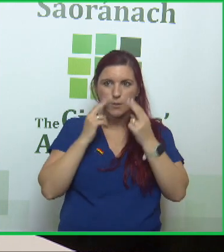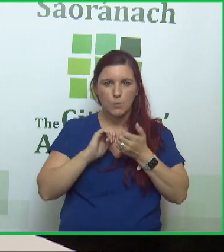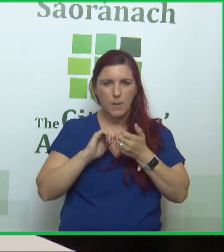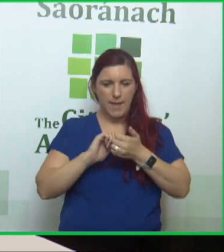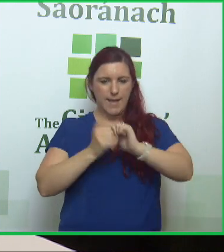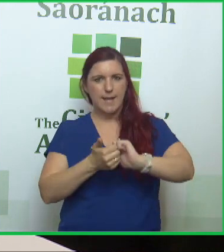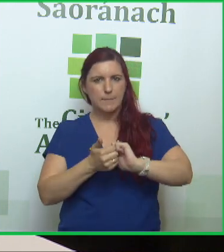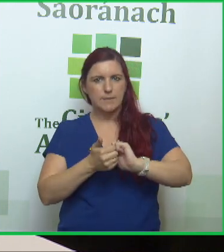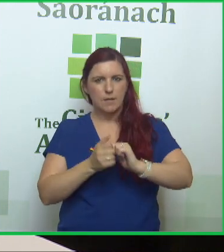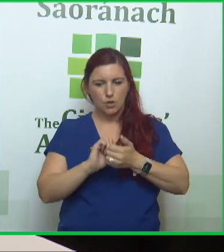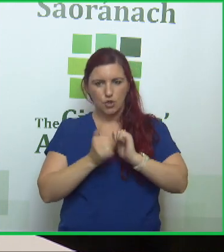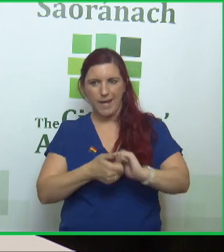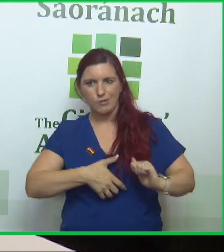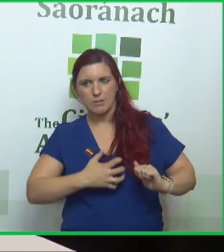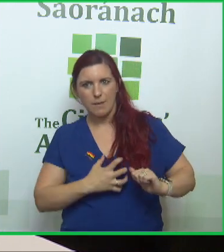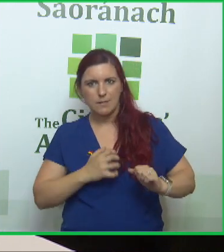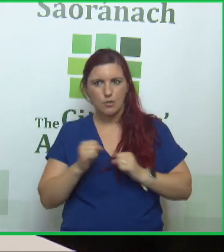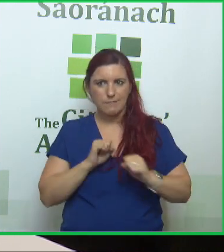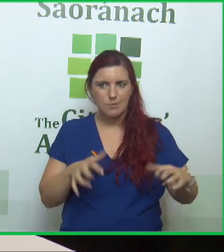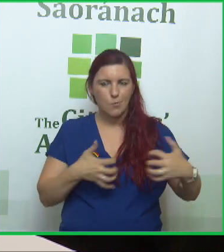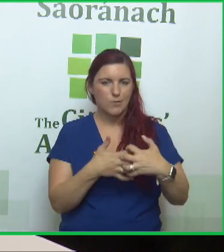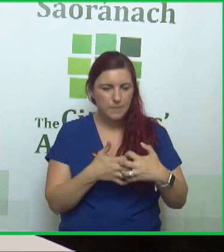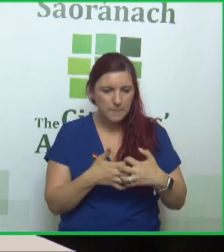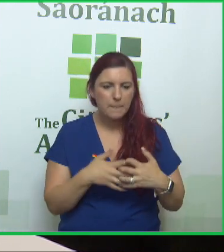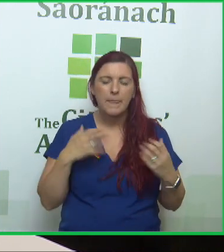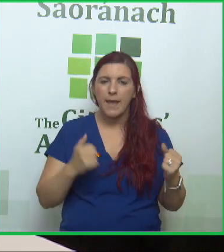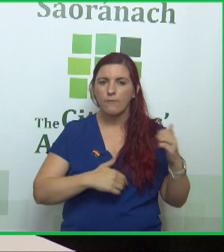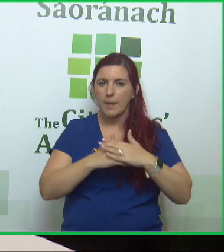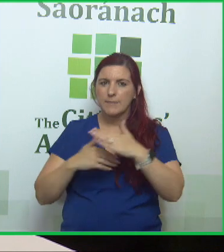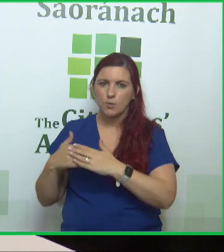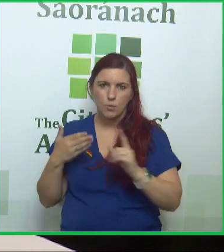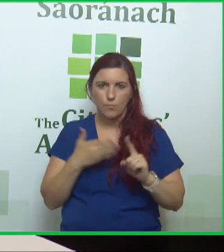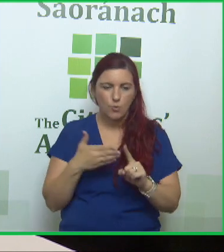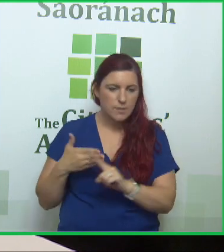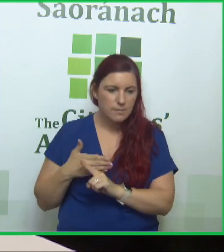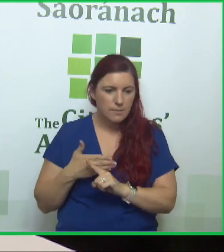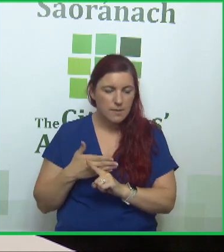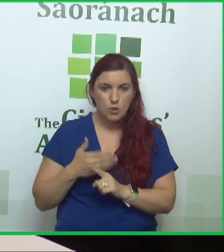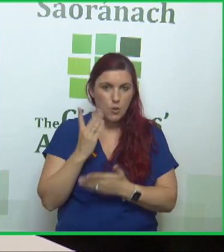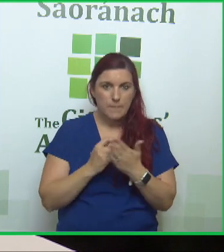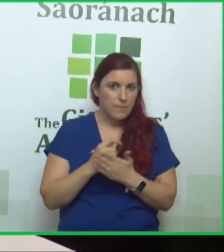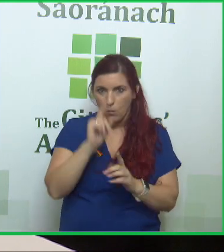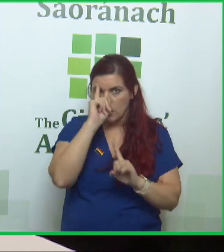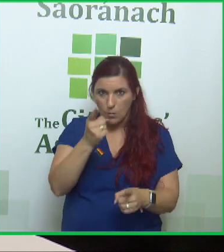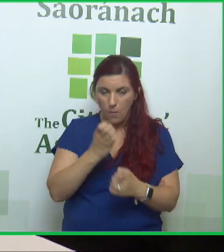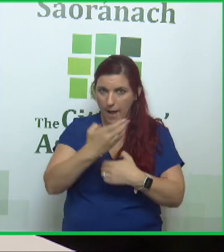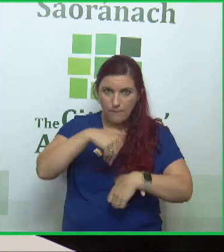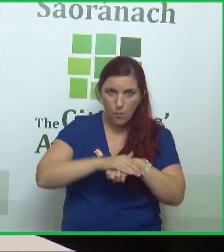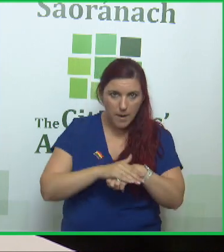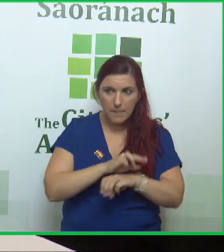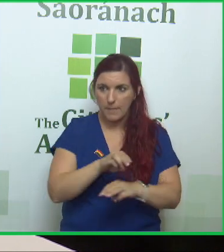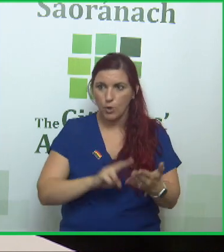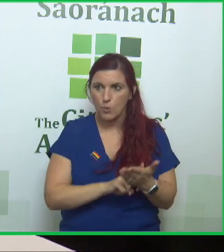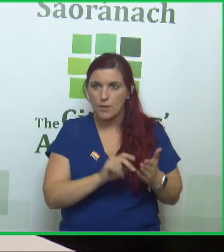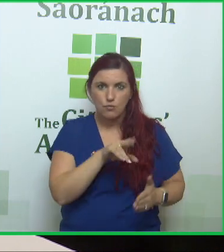there's limitations with the approaches that we have been taking. We may not actually know everywhere that people are using drugs. We may not